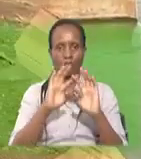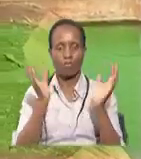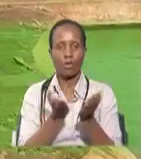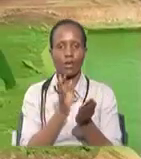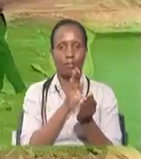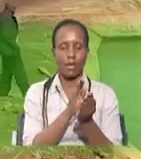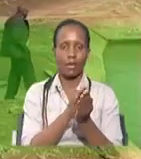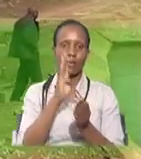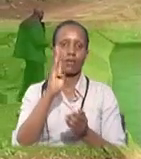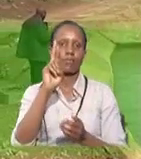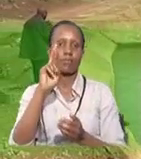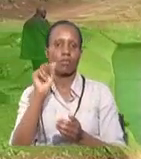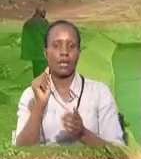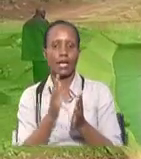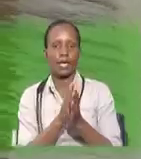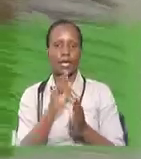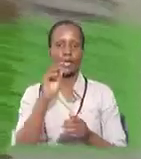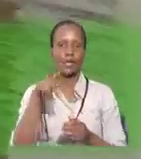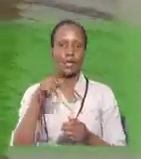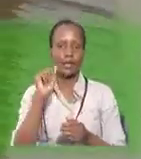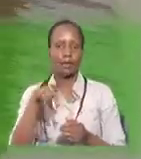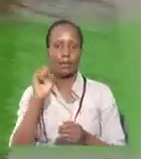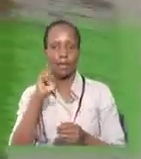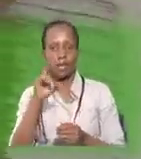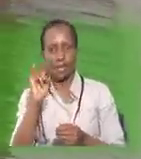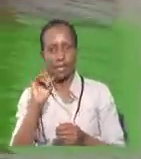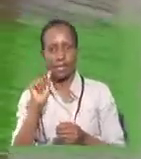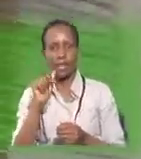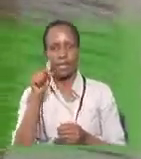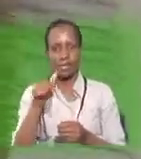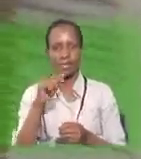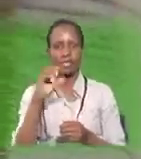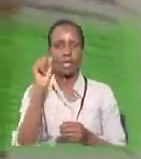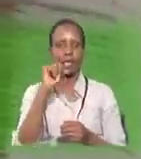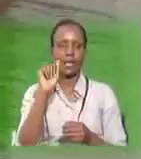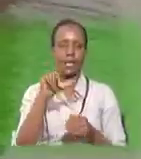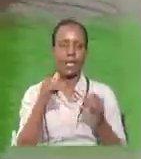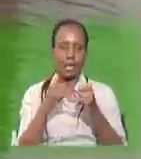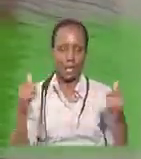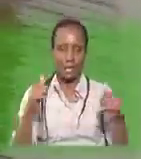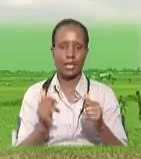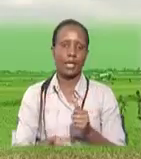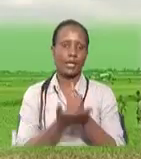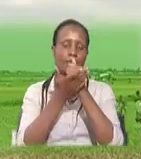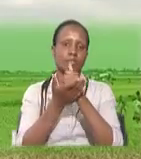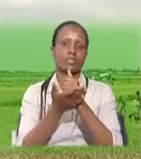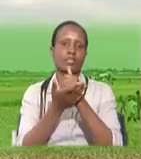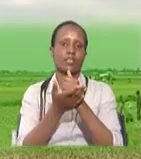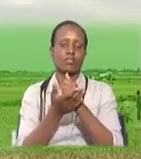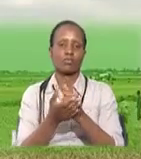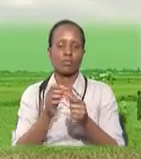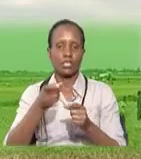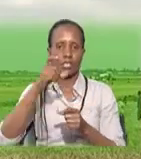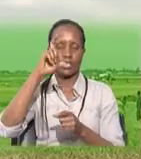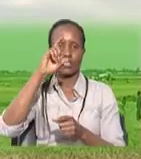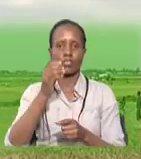Bura and Pekera Irrigation Schemes. Canal lining allows additional areas to be cropped, thus increasing